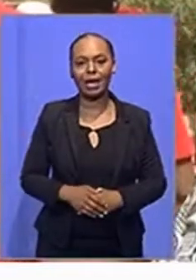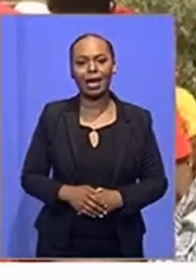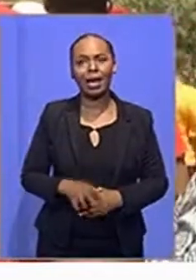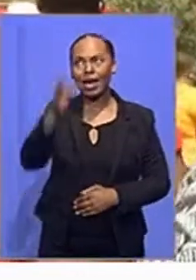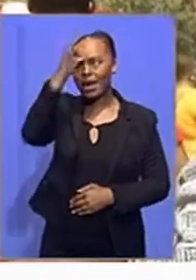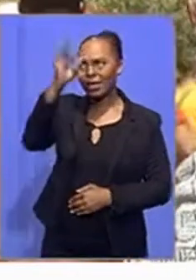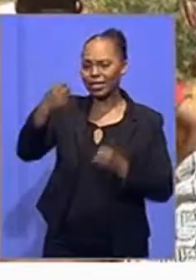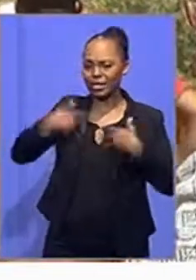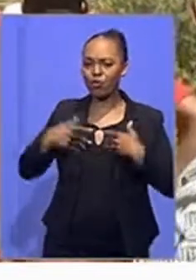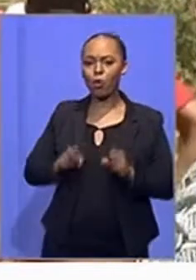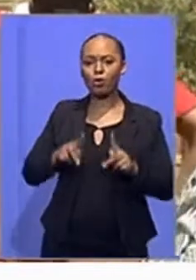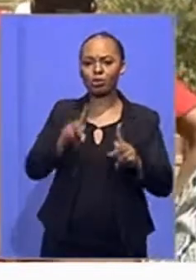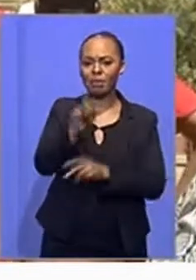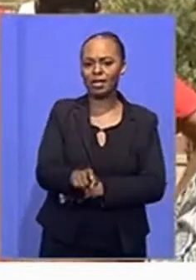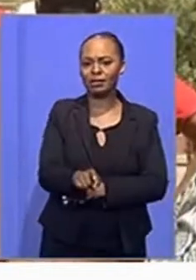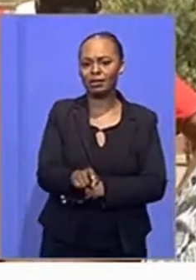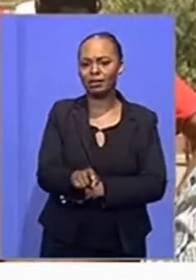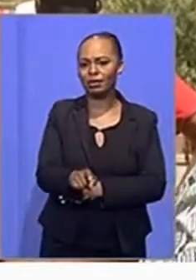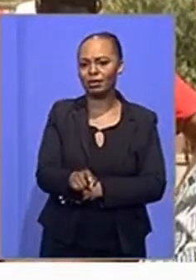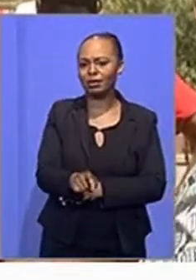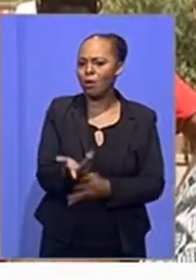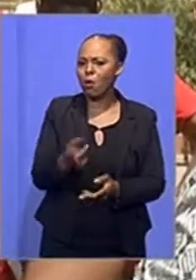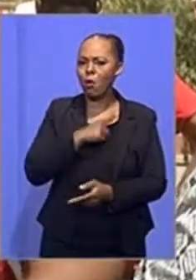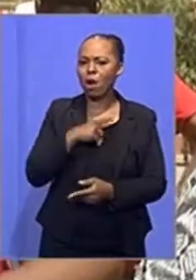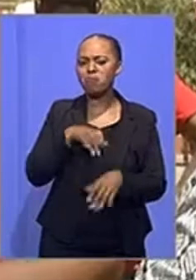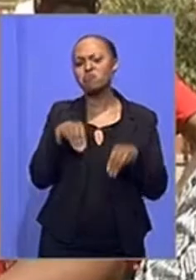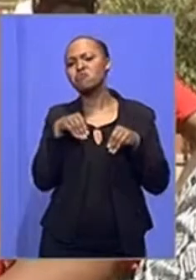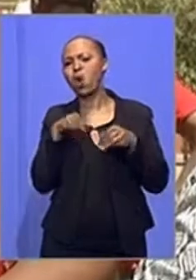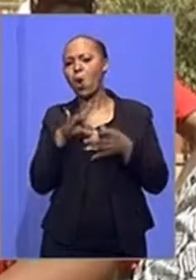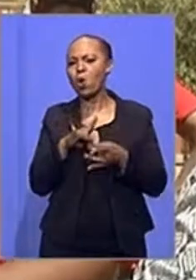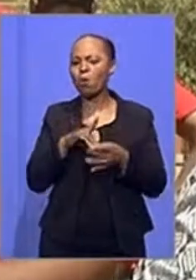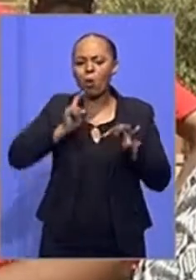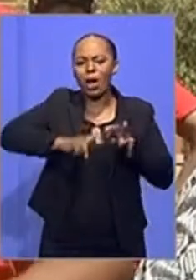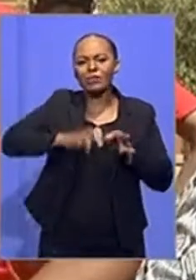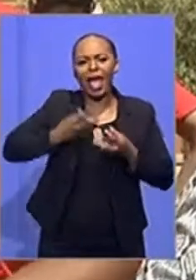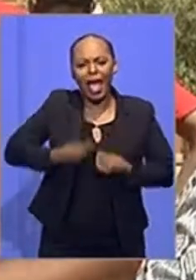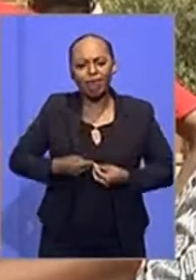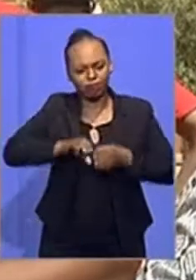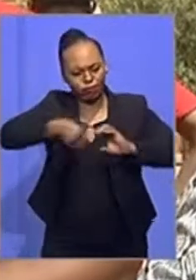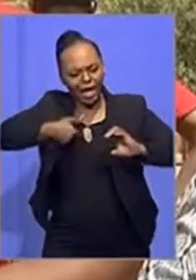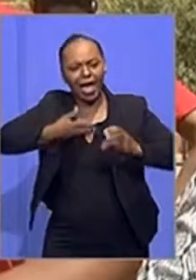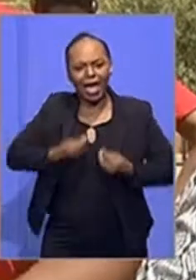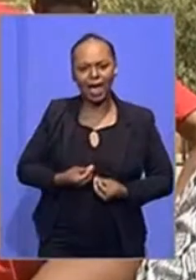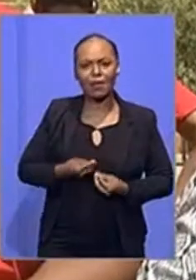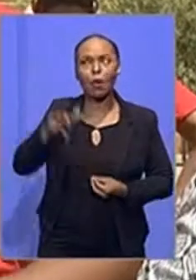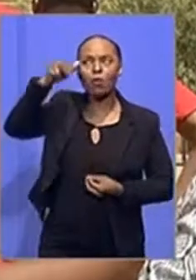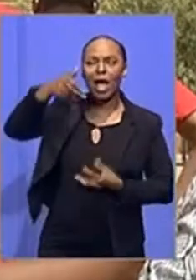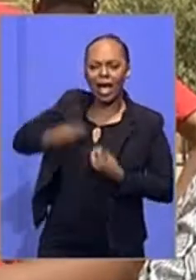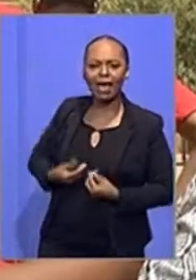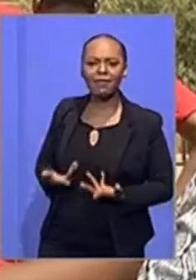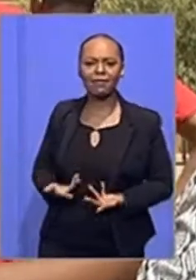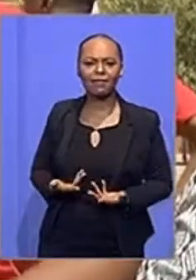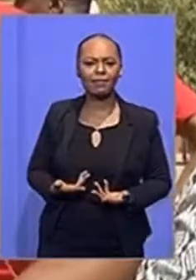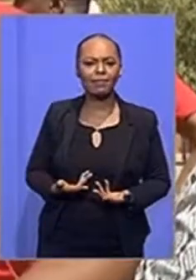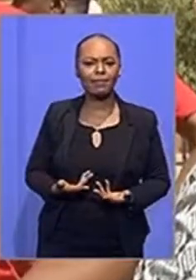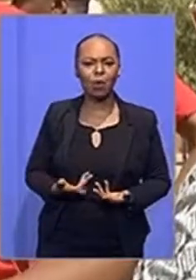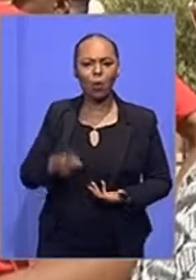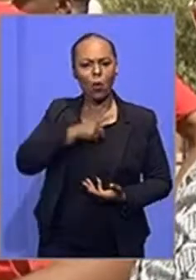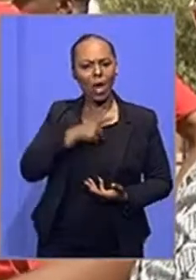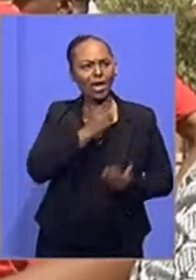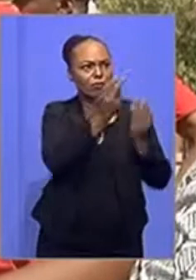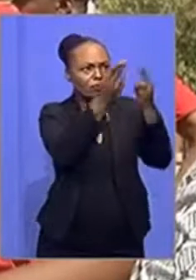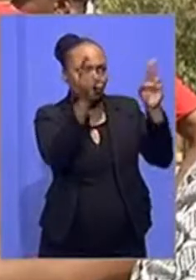bongaka Wuhan, China, empa ha jwale o lapeng ka lebaka la coronavirus. Re sende di-email di WhatsApp ba tlana jwale